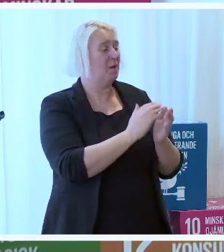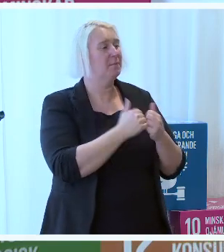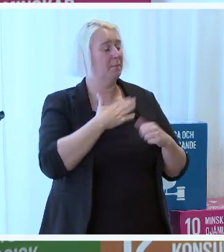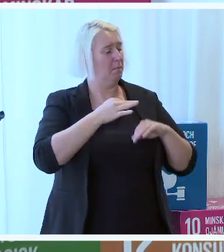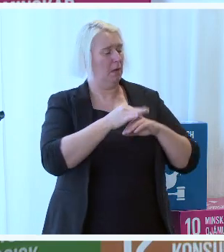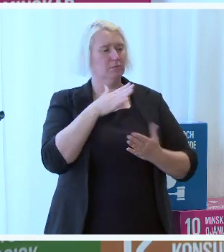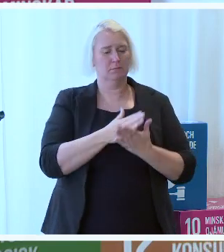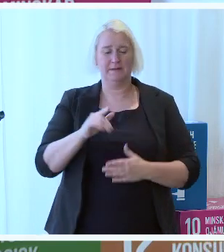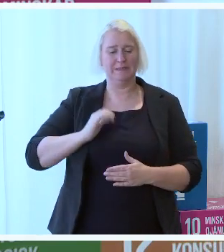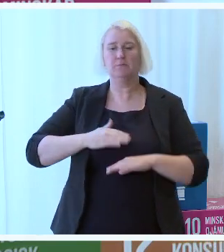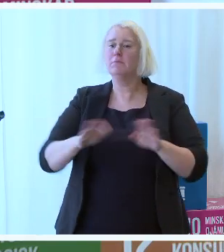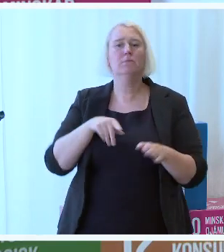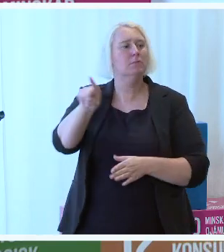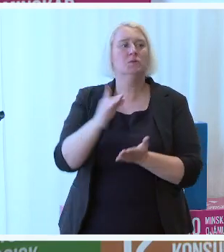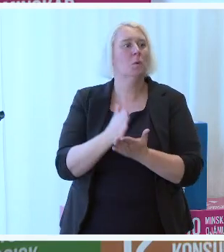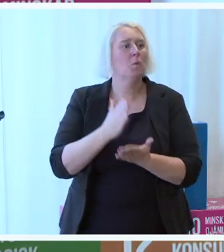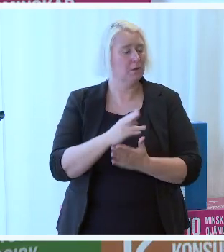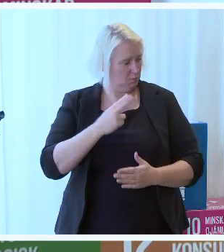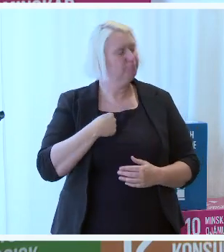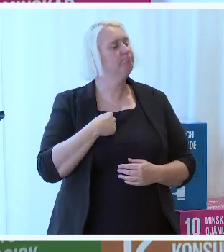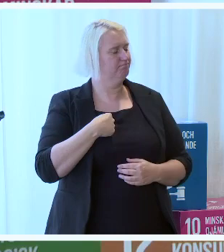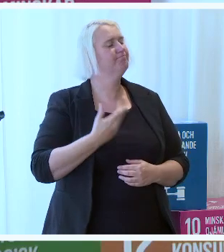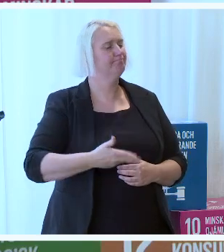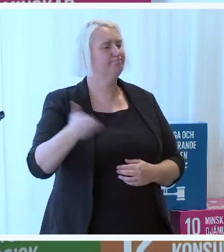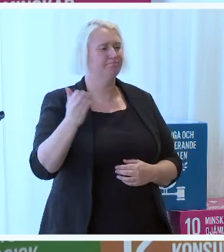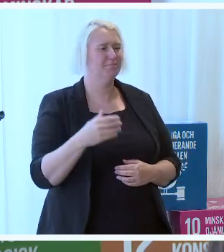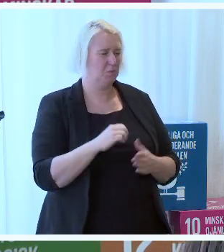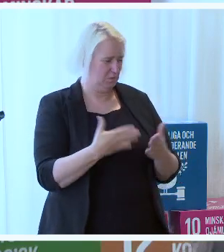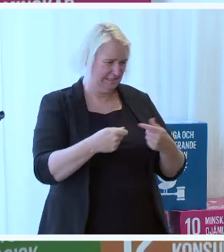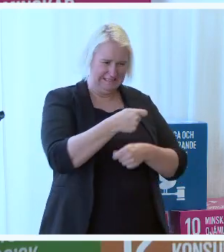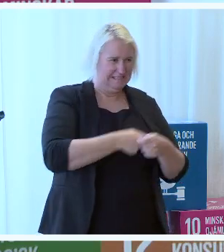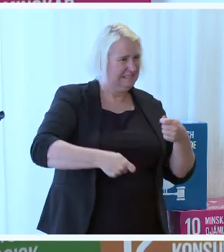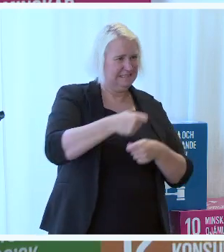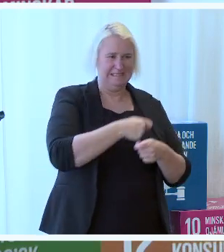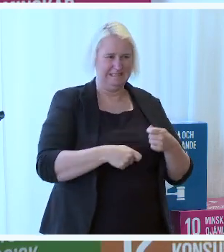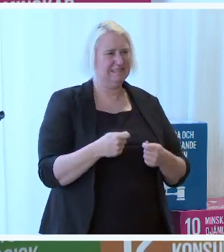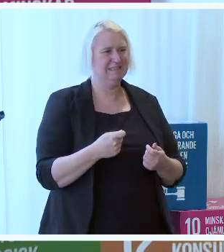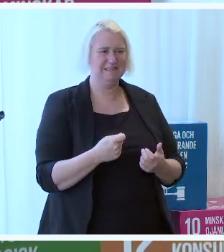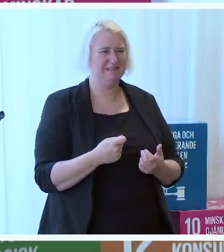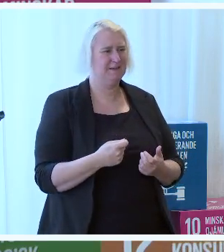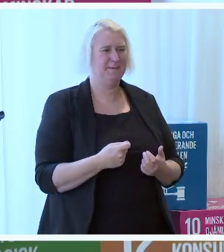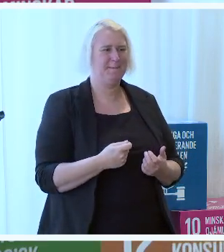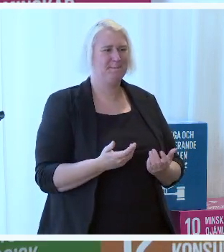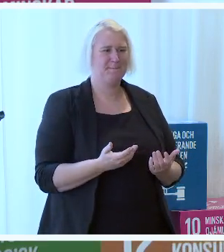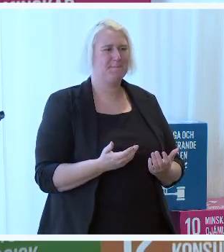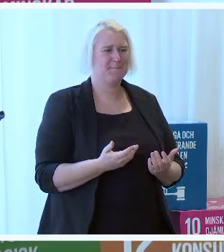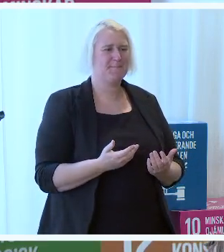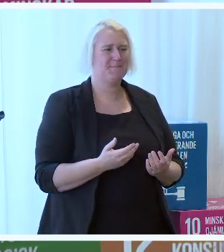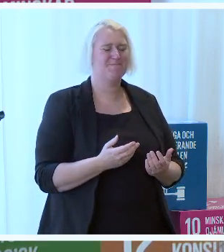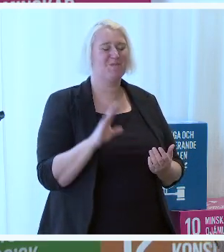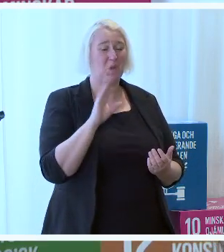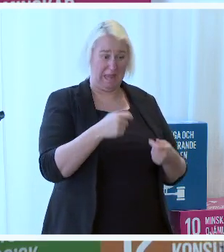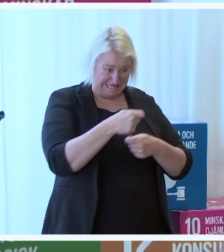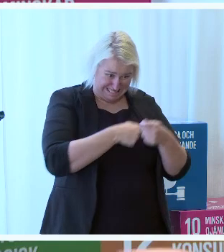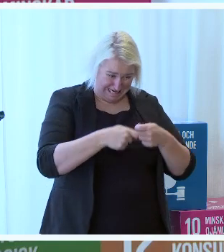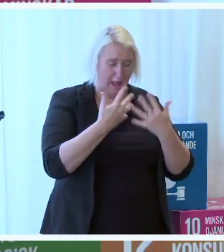of their financial situation wasn't allowing, and who is the easy one to kick out? The girl. So she was planning